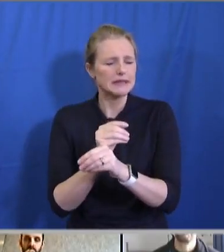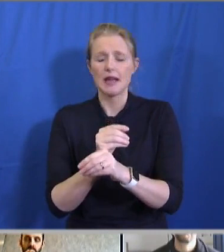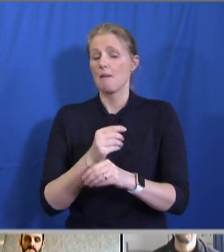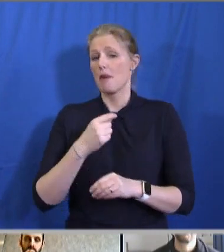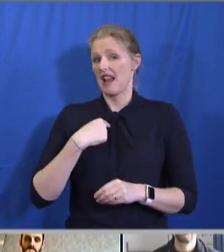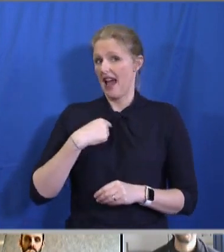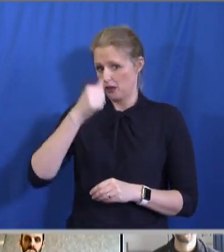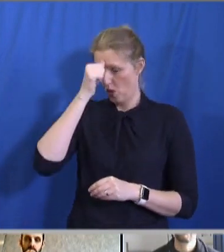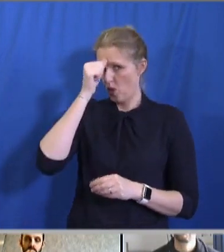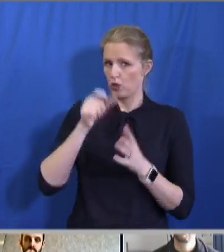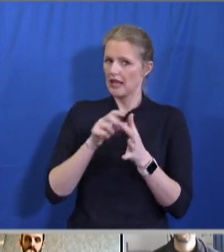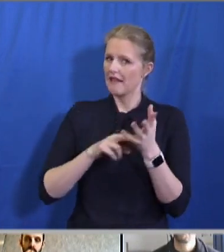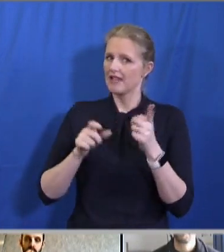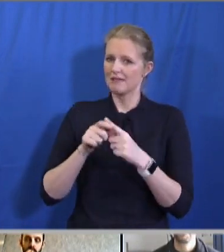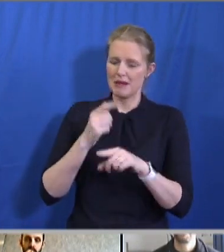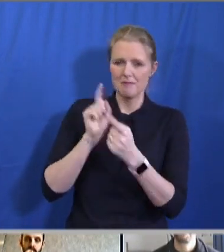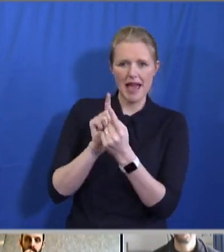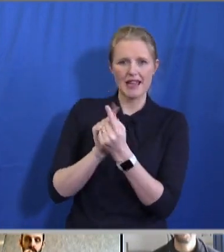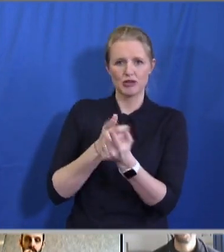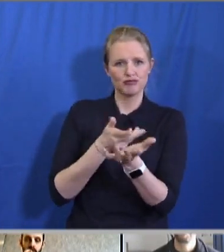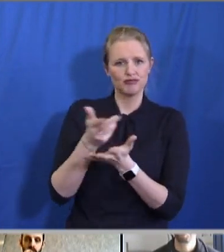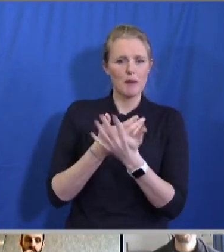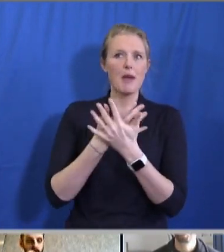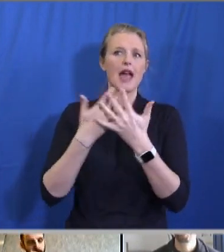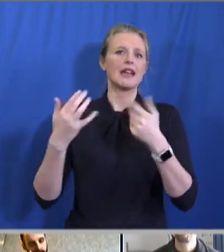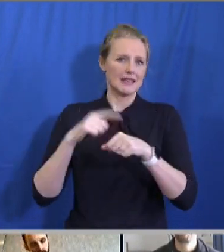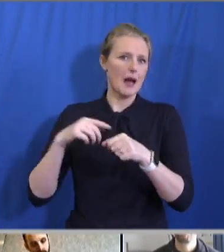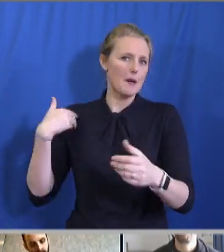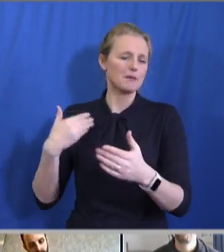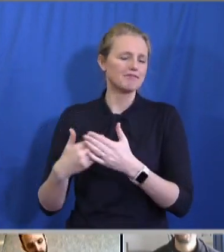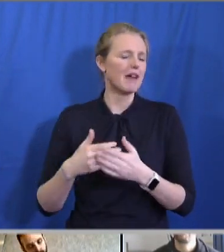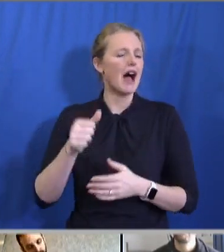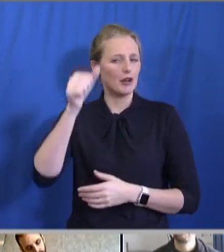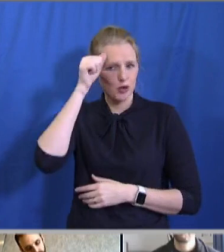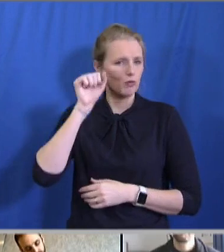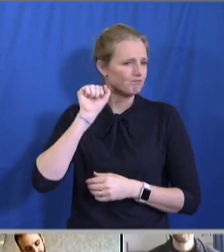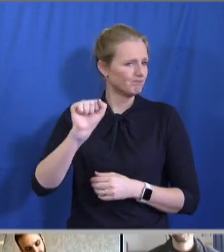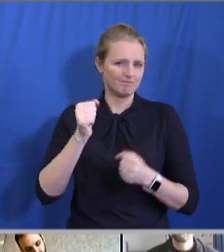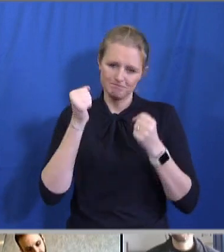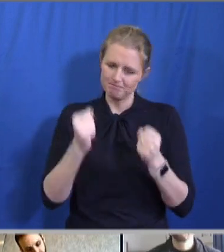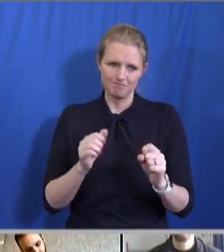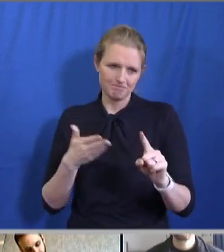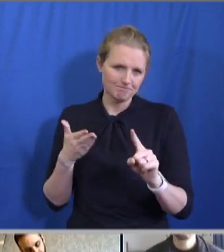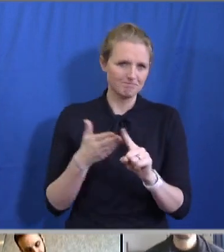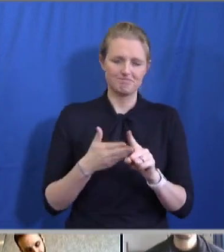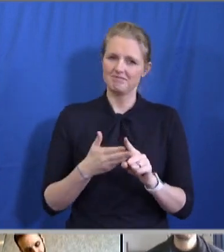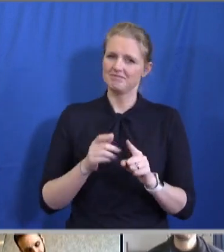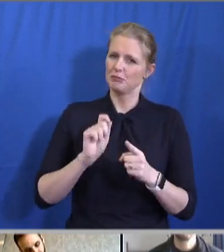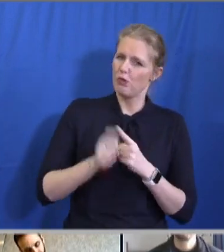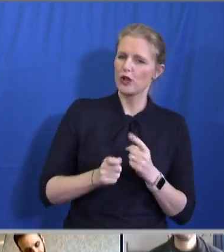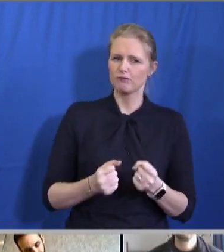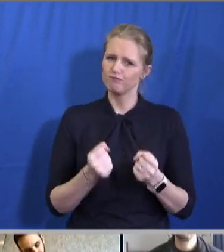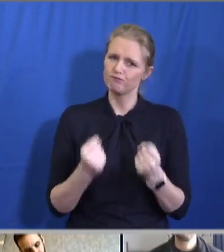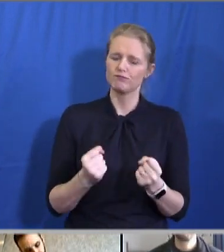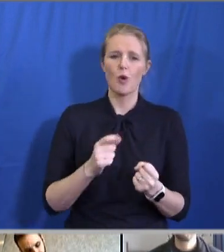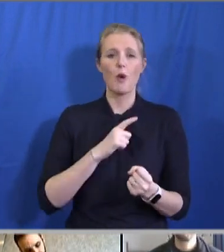with David on many occasions, I know fully the point that he'll be making in regards to the value of